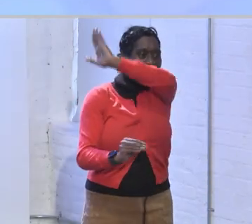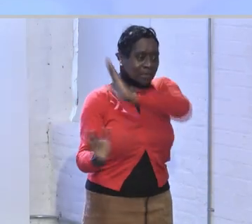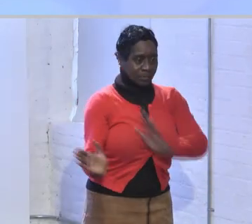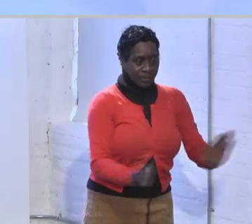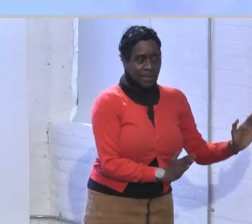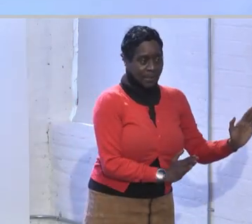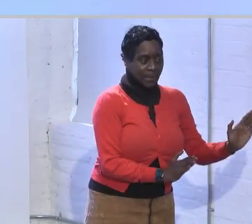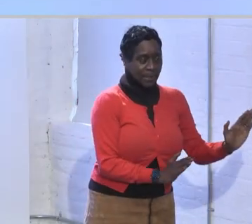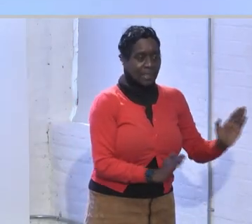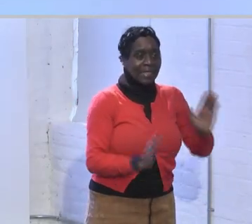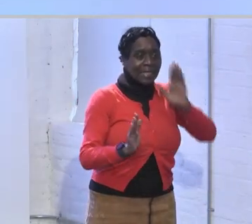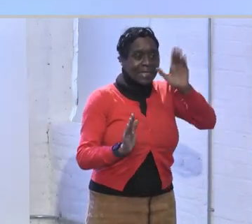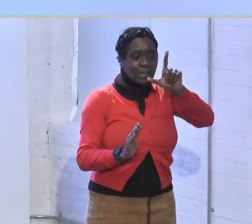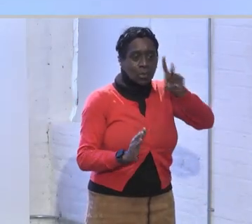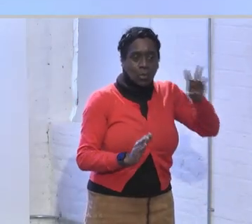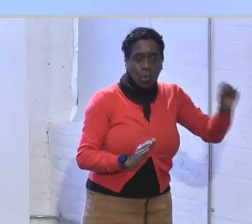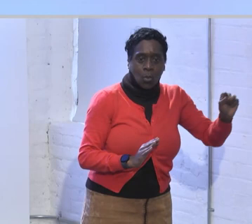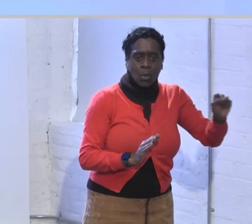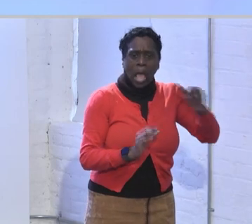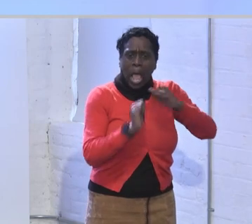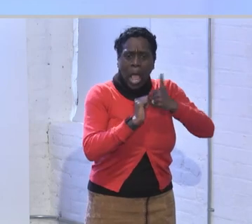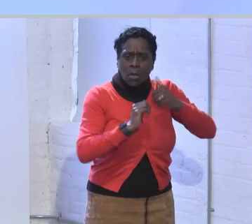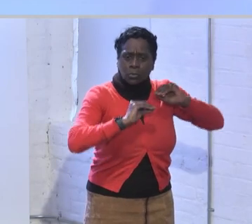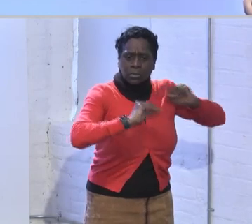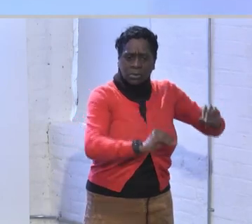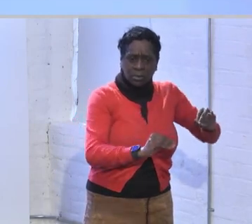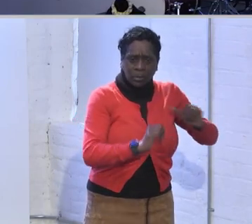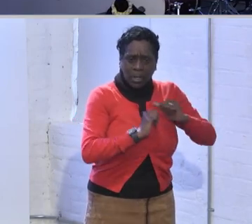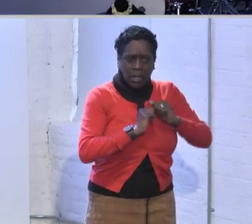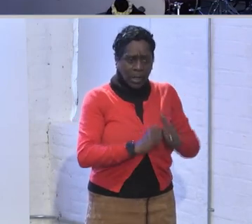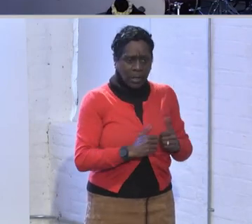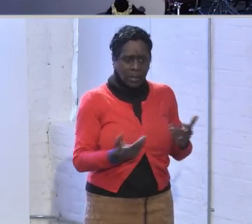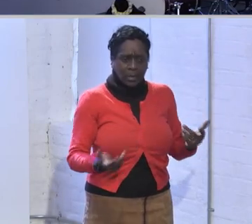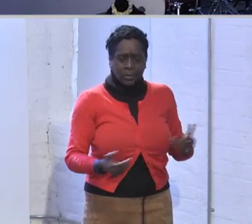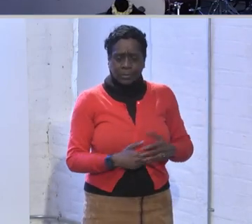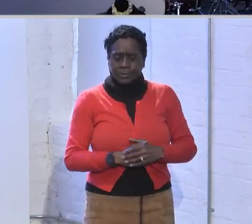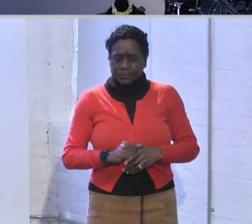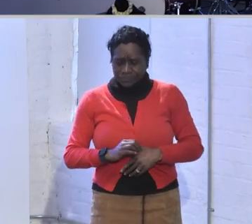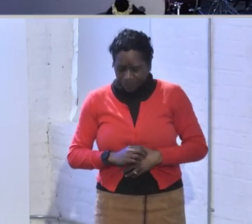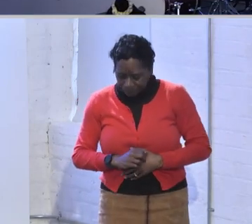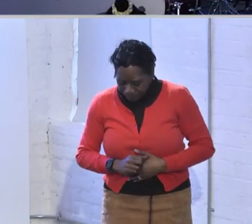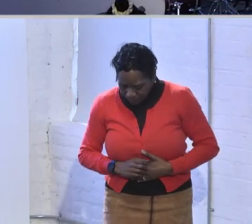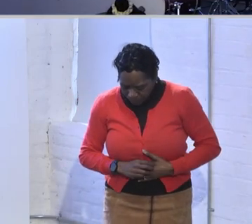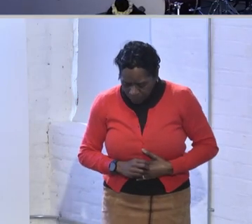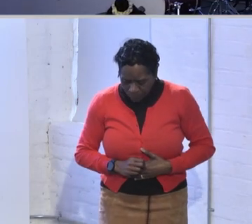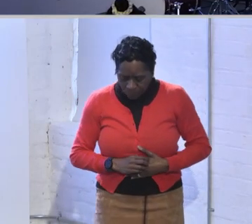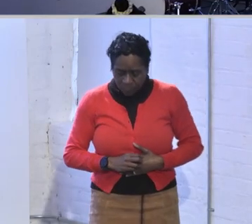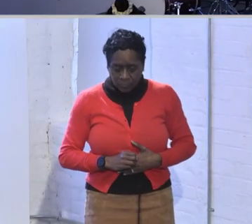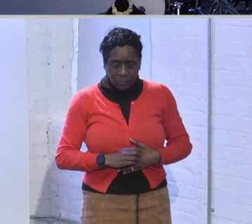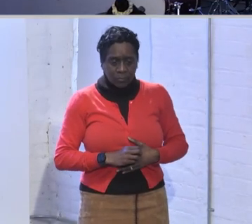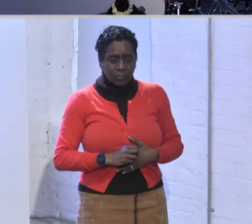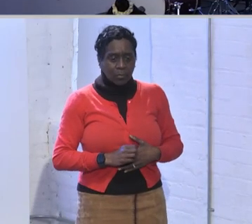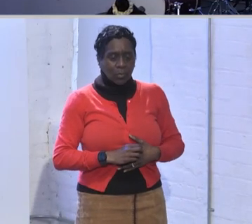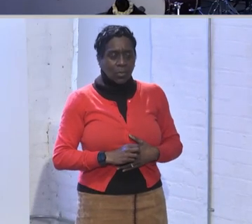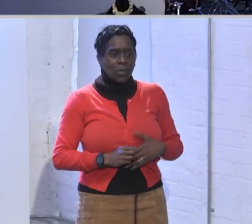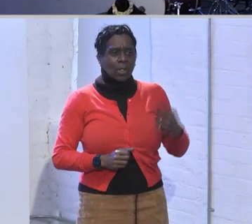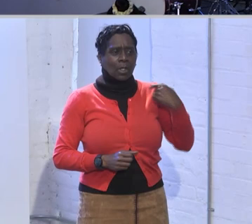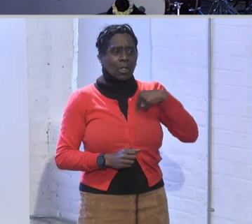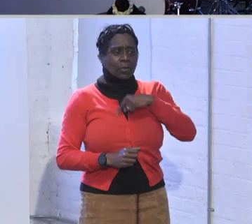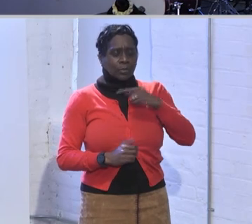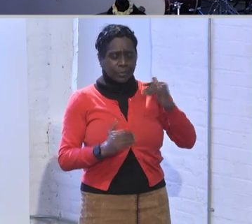How do we teach them? Notice, Notice as we get